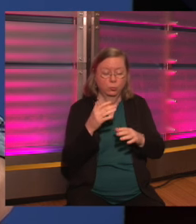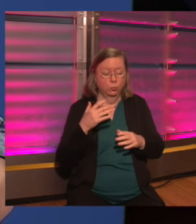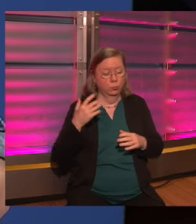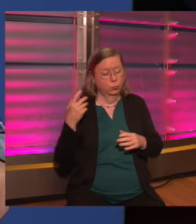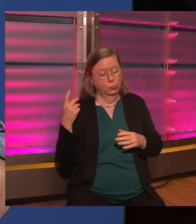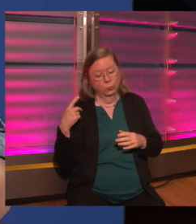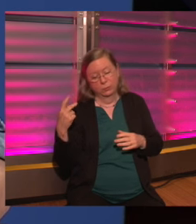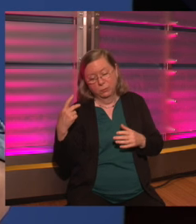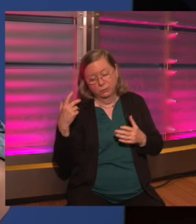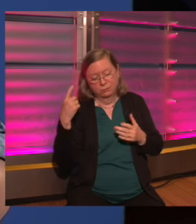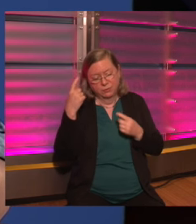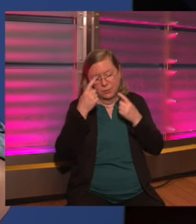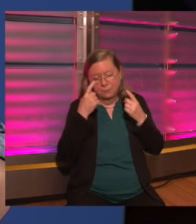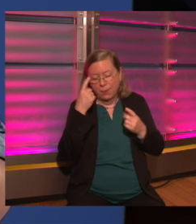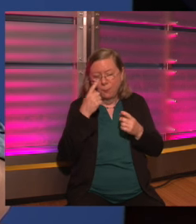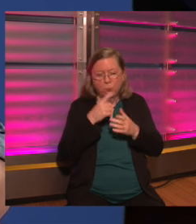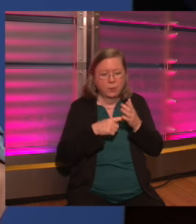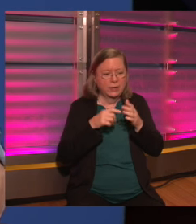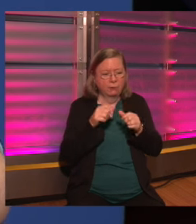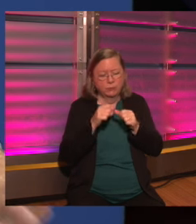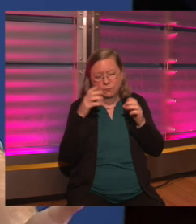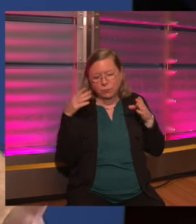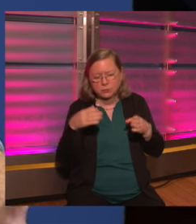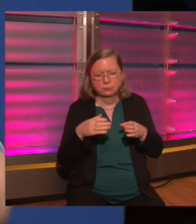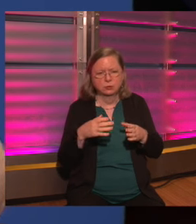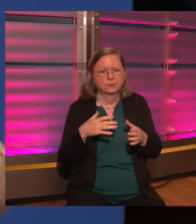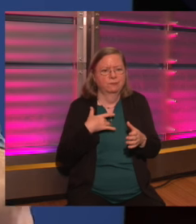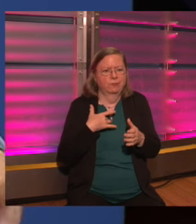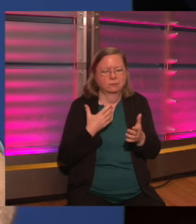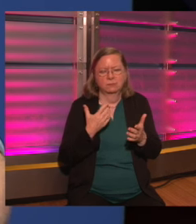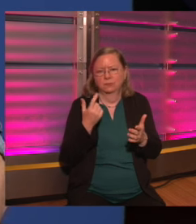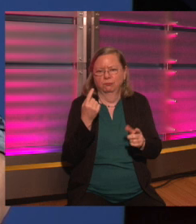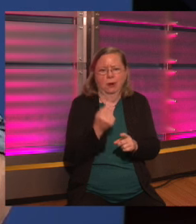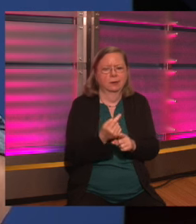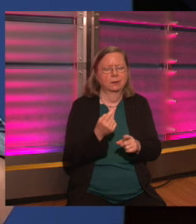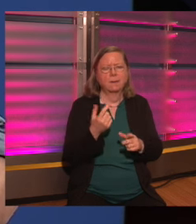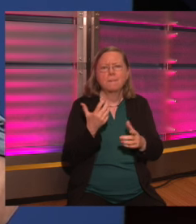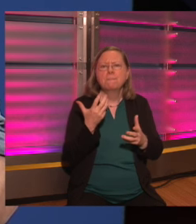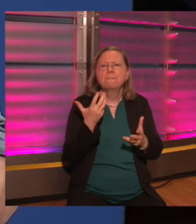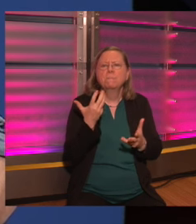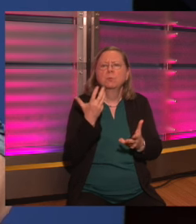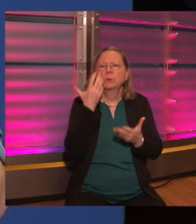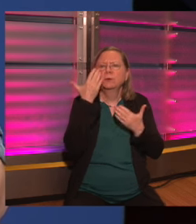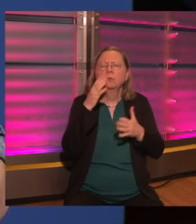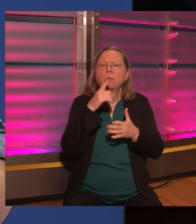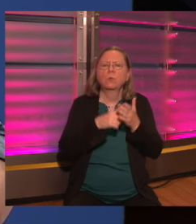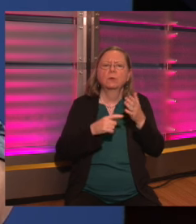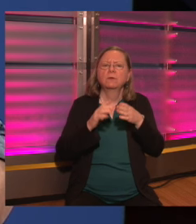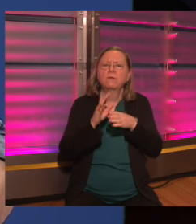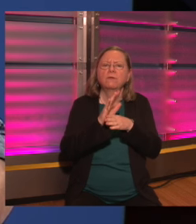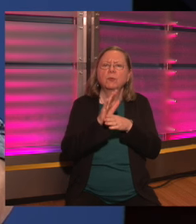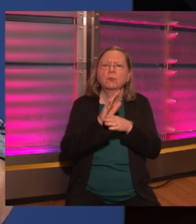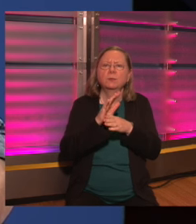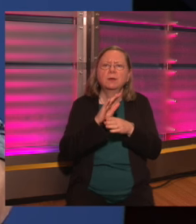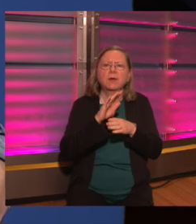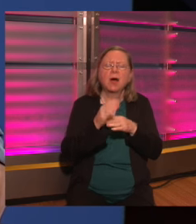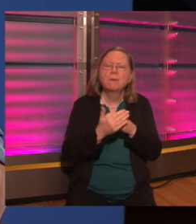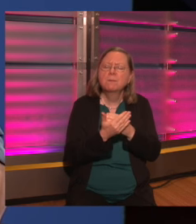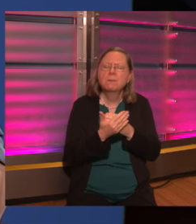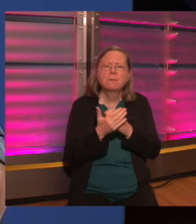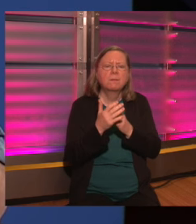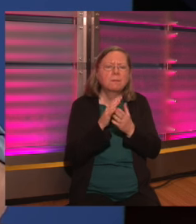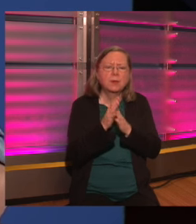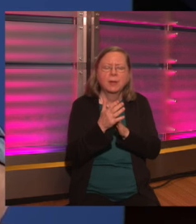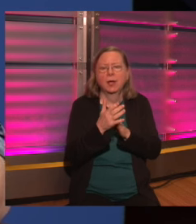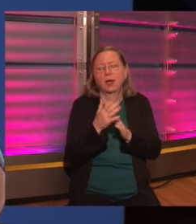it just felt so right. And we didn't know what the film would become. We didn't know what the project would become. Actually, its initial idea was only supposed to be